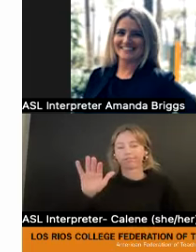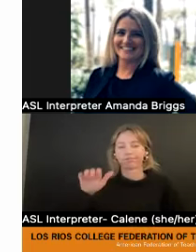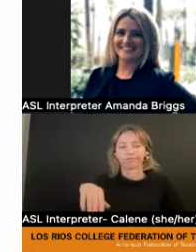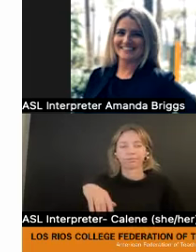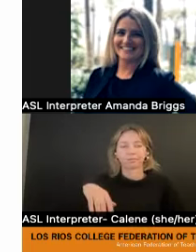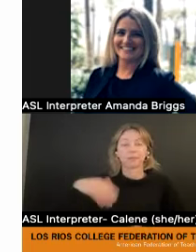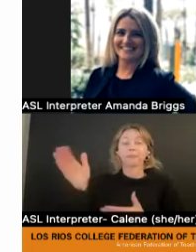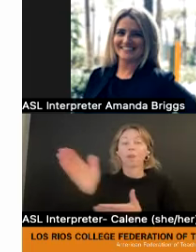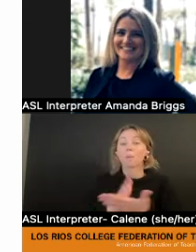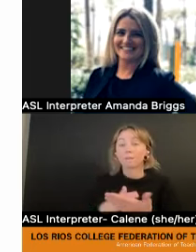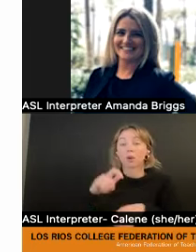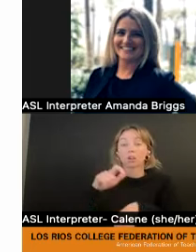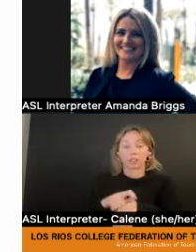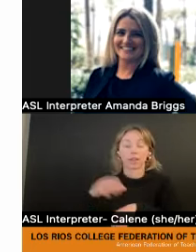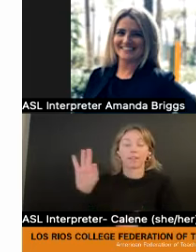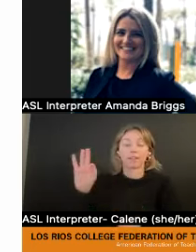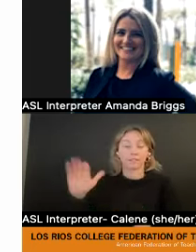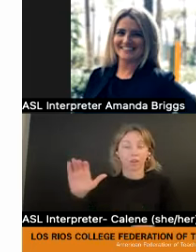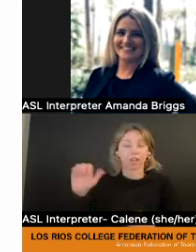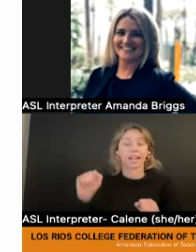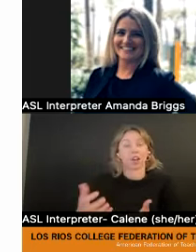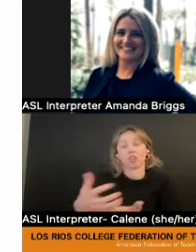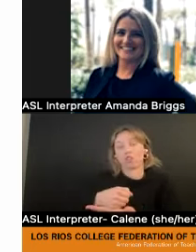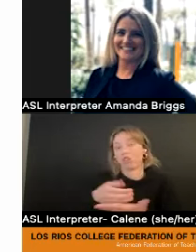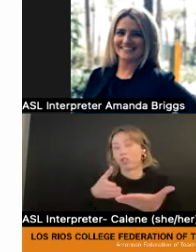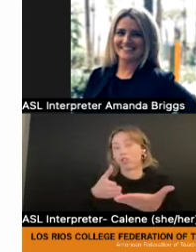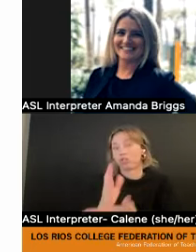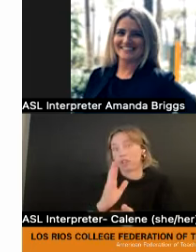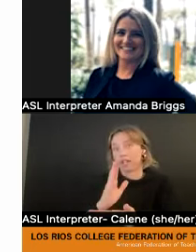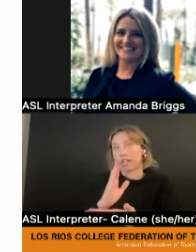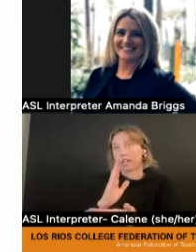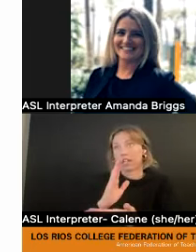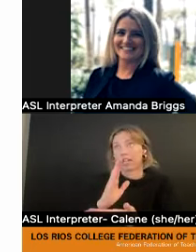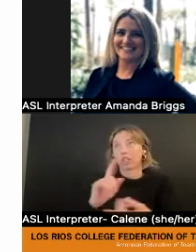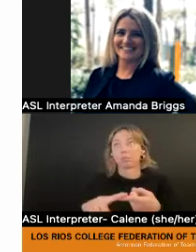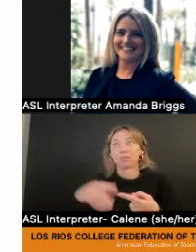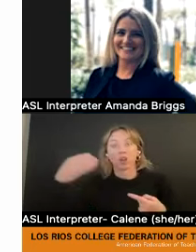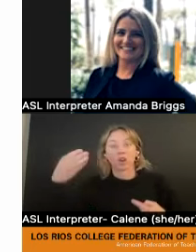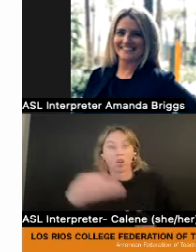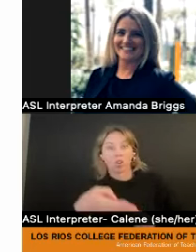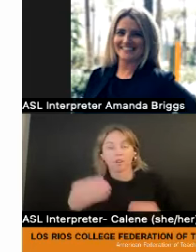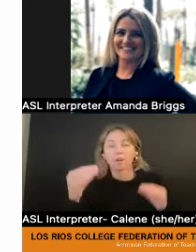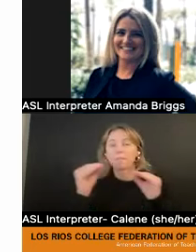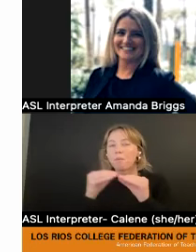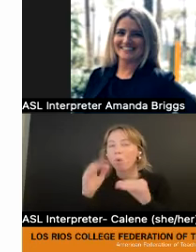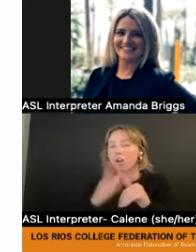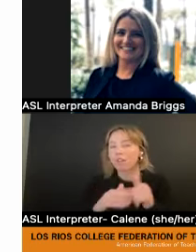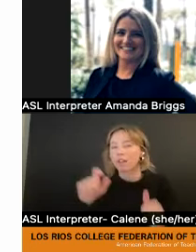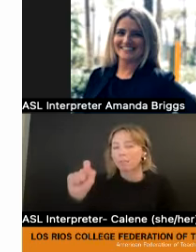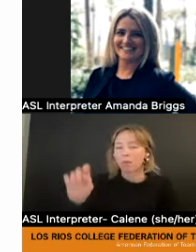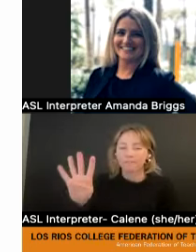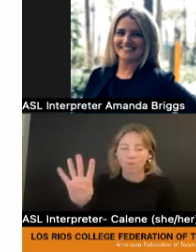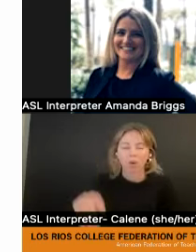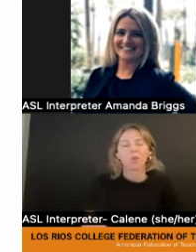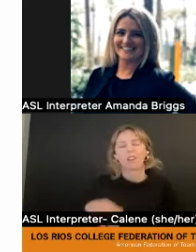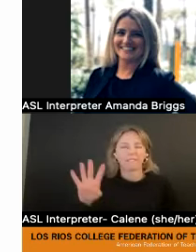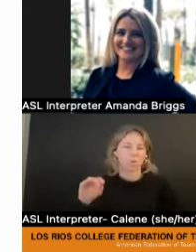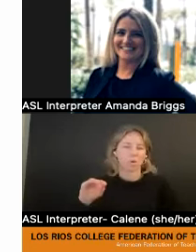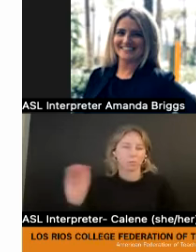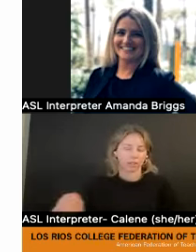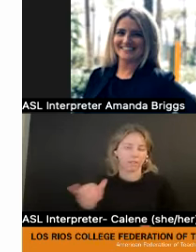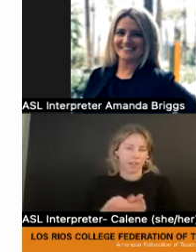part-time faculty can earn a right to be offered more than the 0.4 or 40% of a full-time